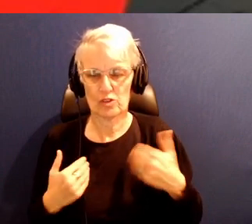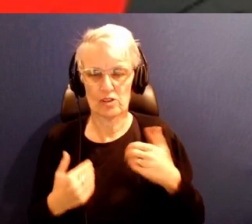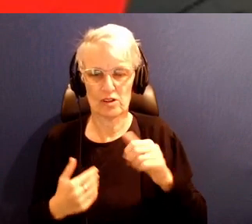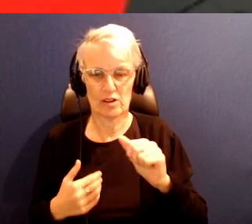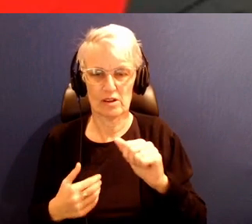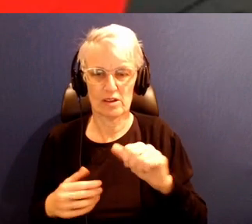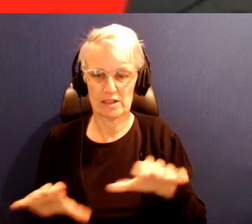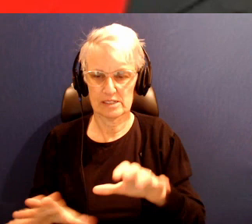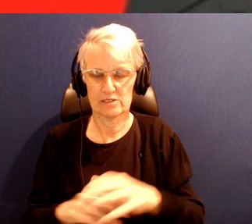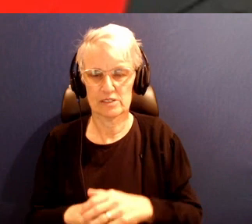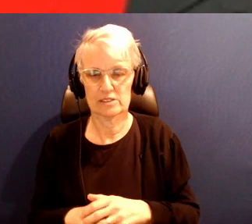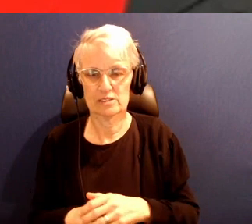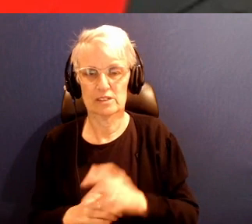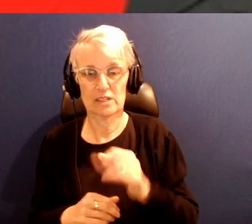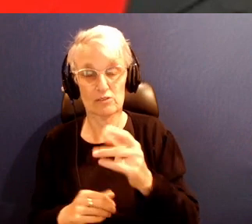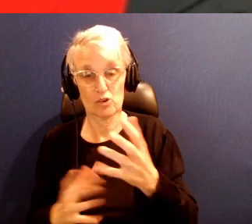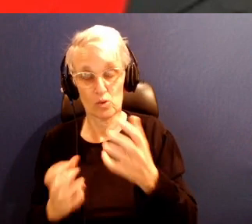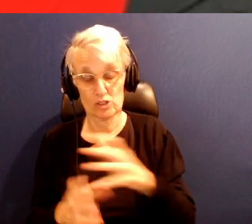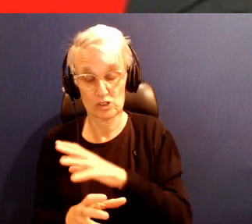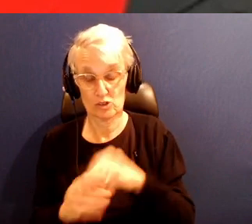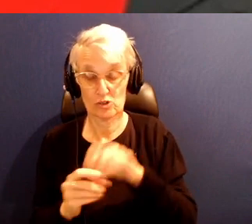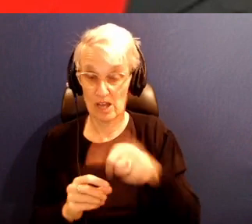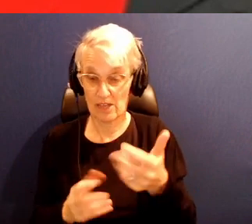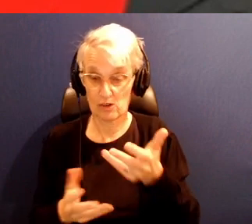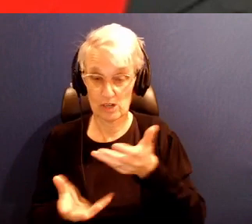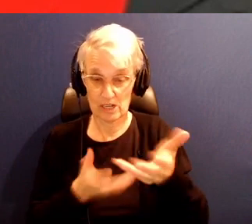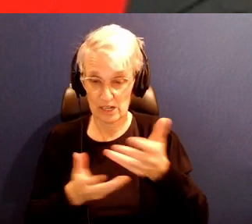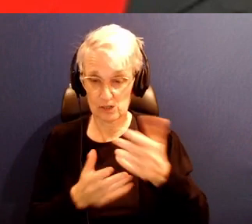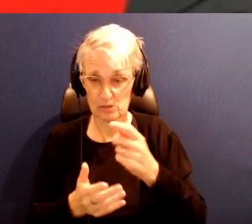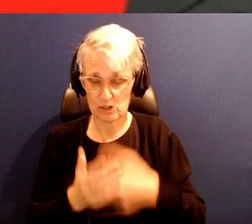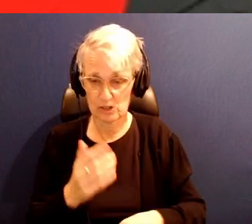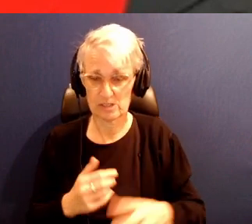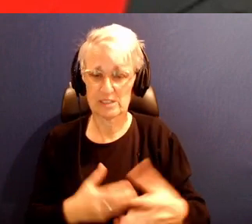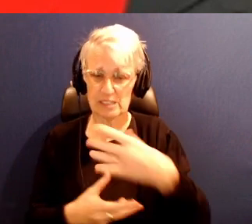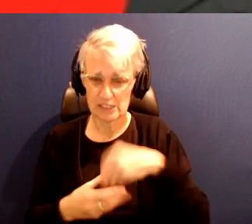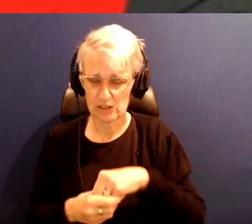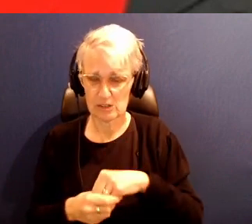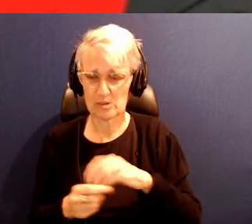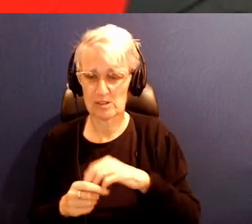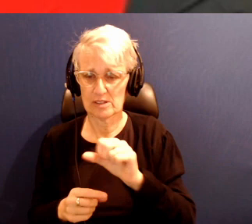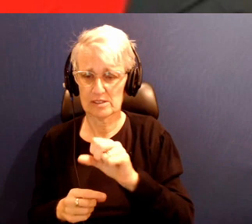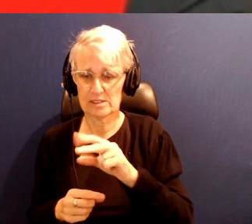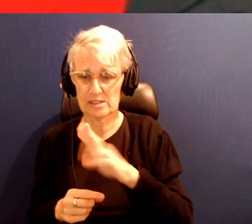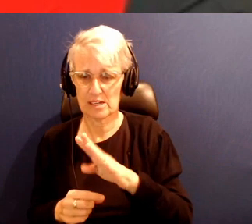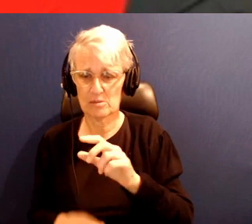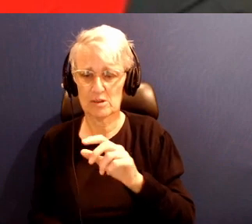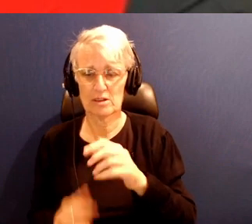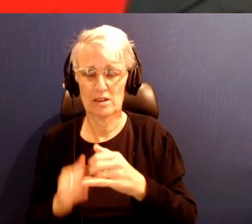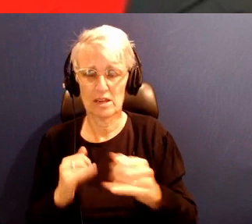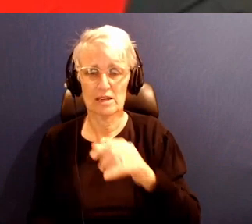only. If you wish to include other engagement costs, please include them in the